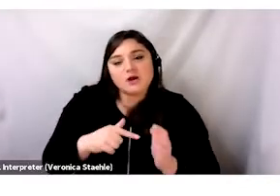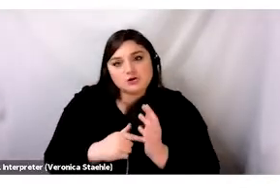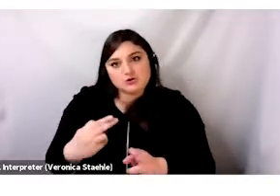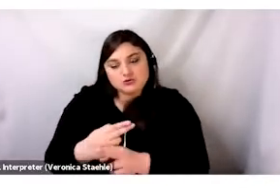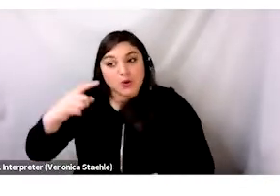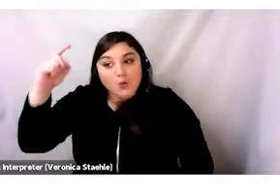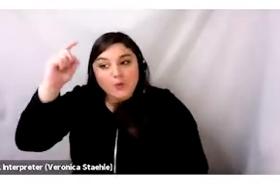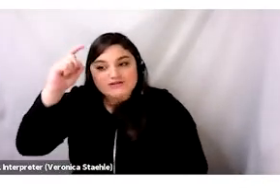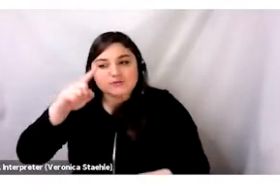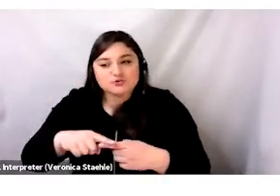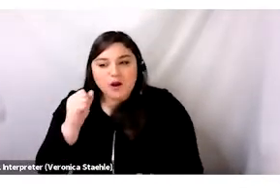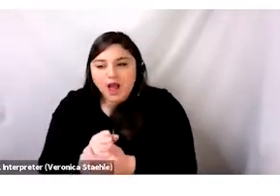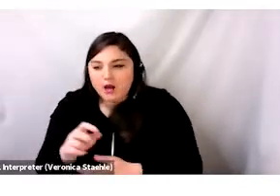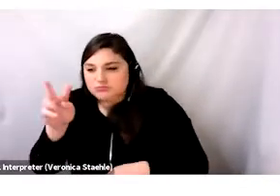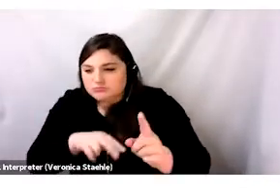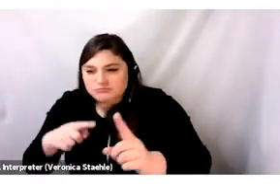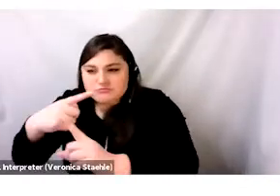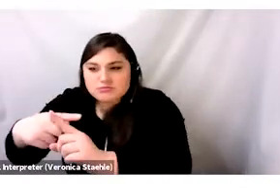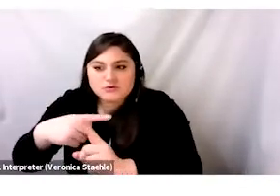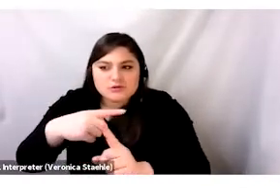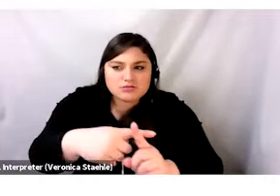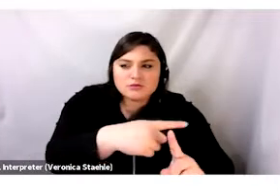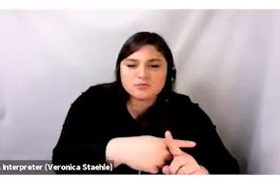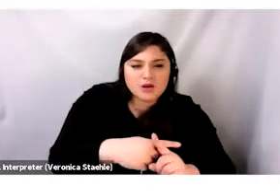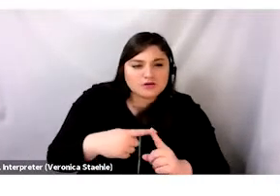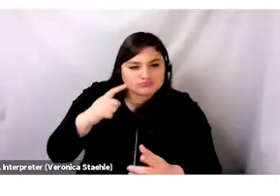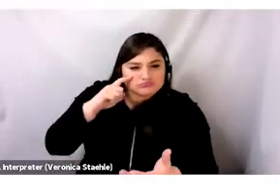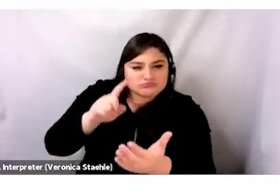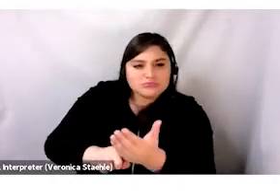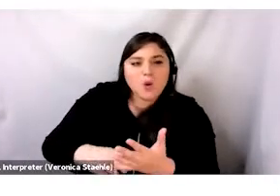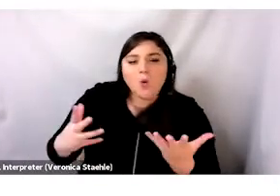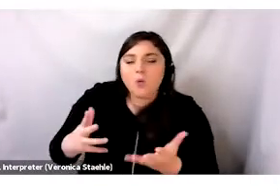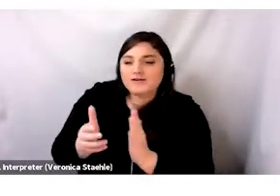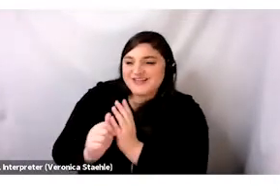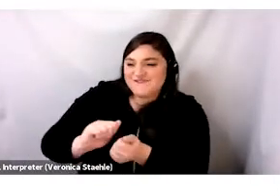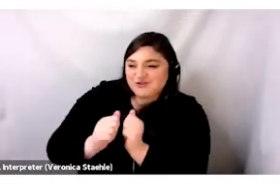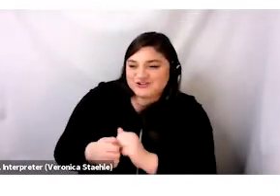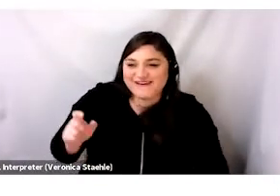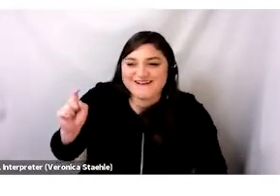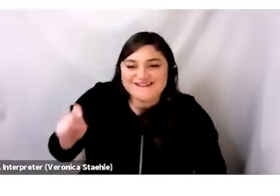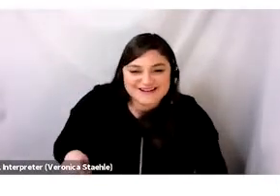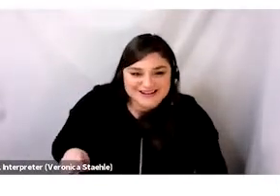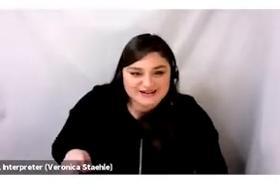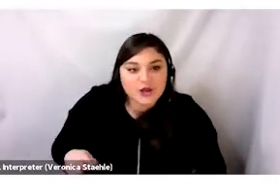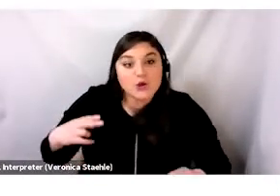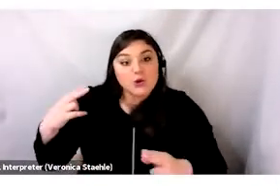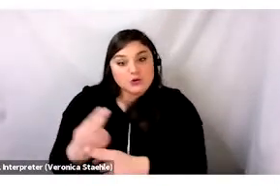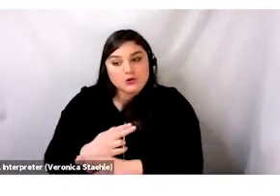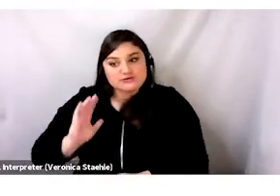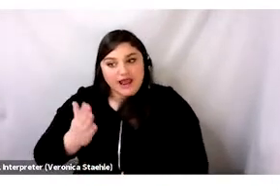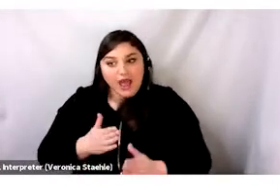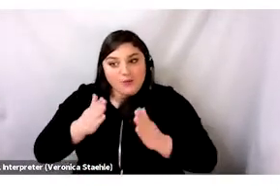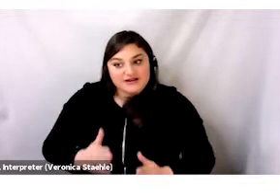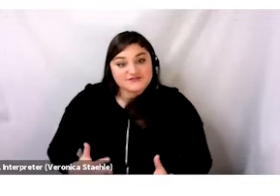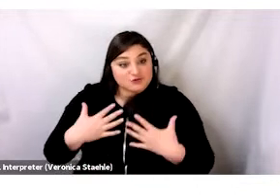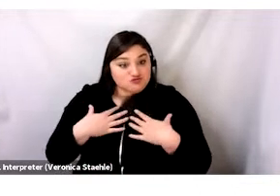our individual strengths and talents in service of collective liberation, an approach that is essential to